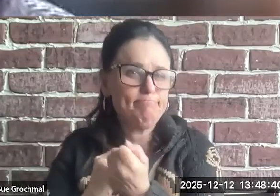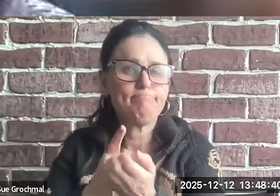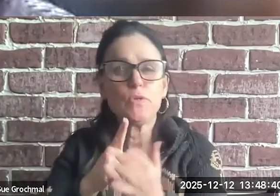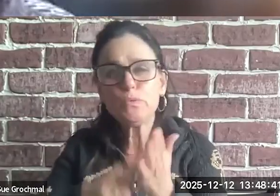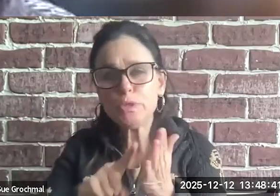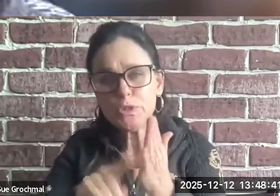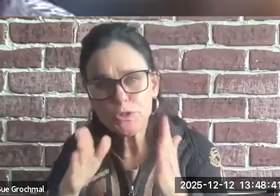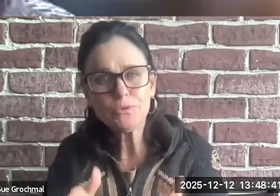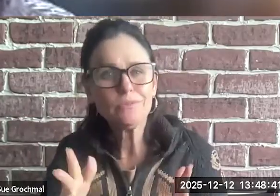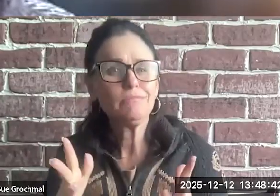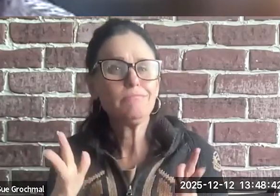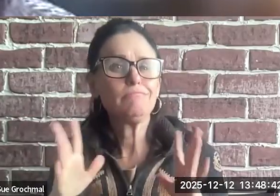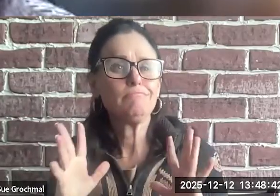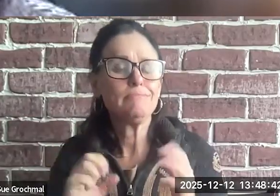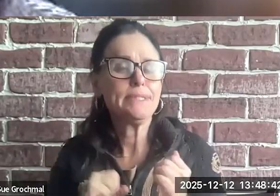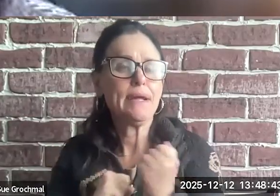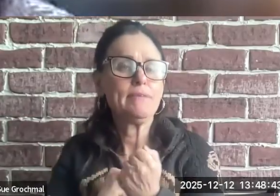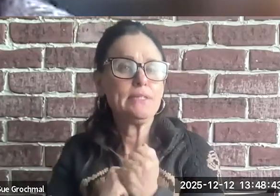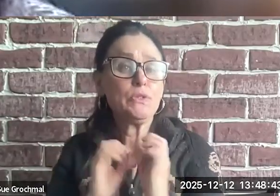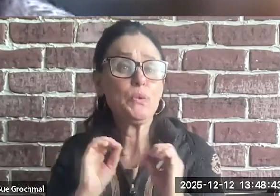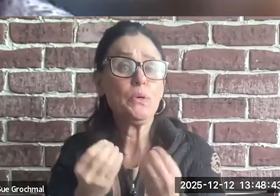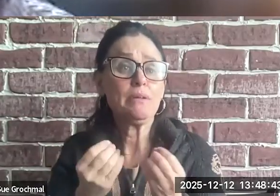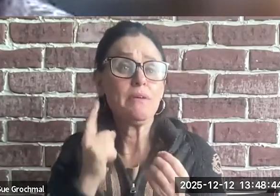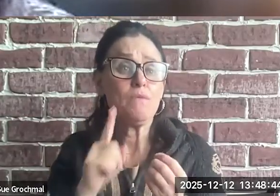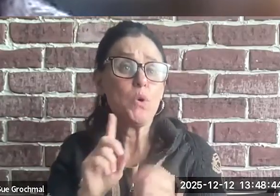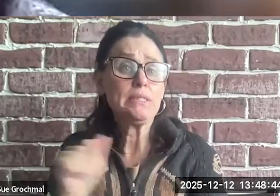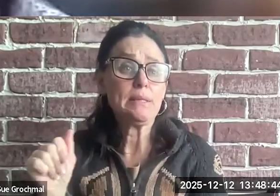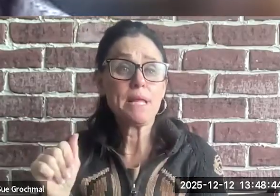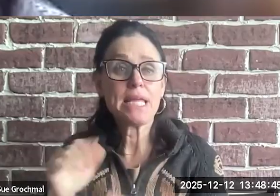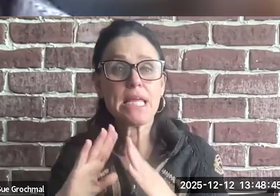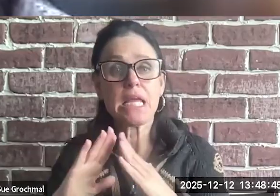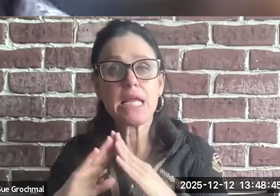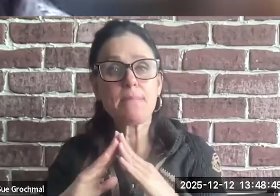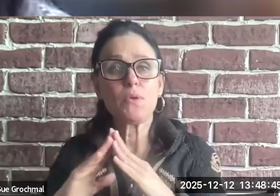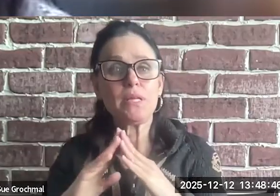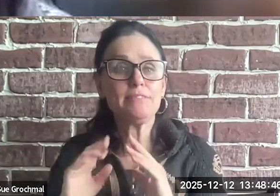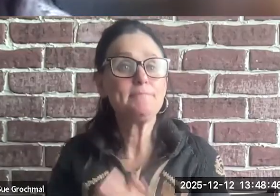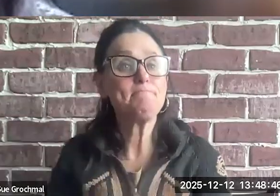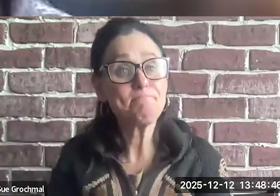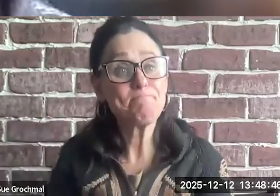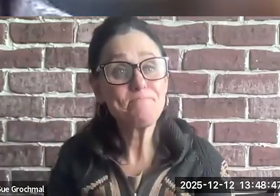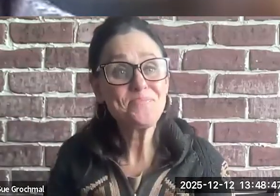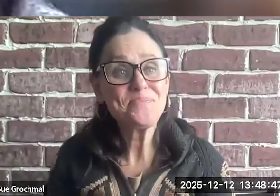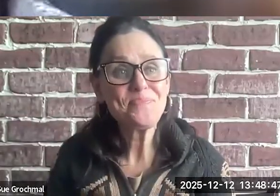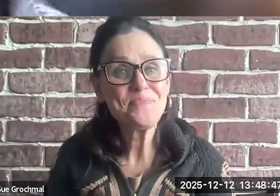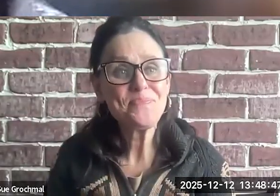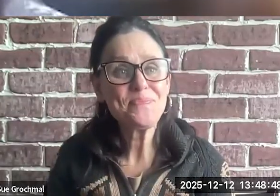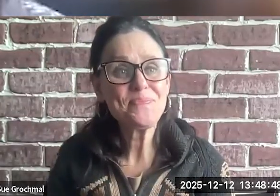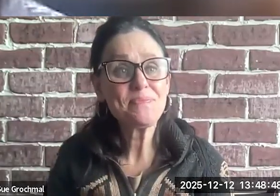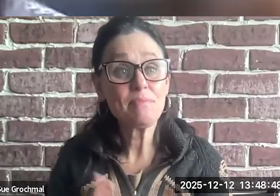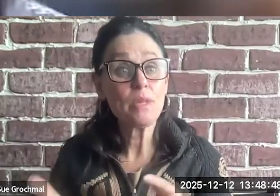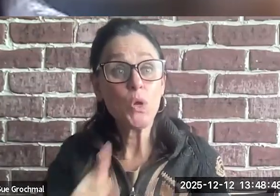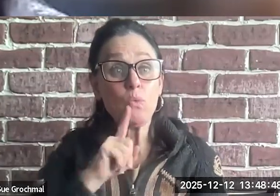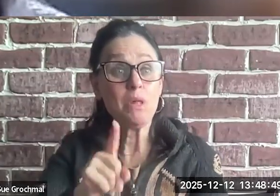researchers and advocacy organizations for the disability communities that we're going to be meeting with. And I would really